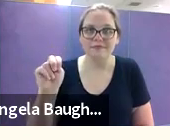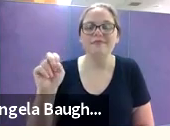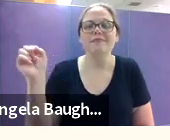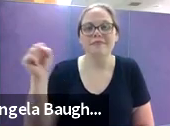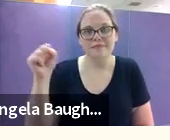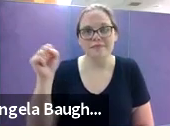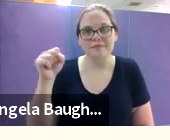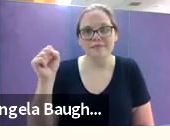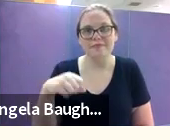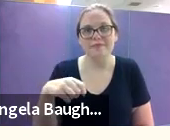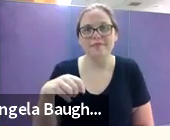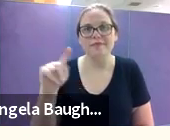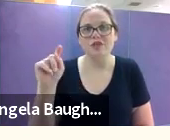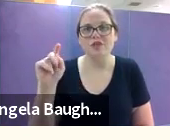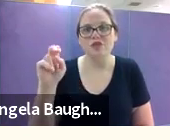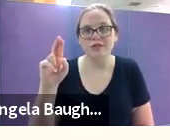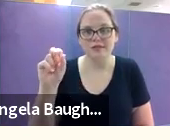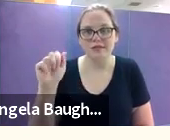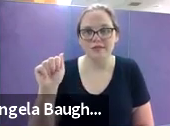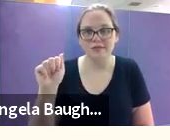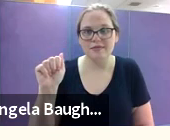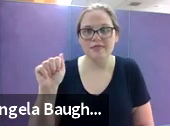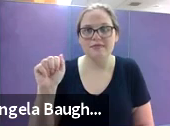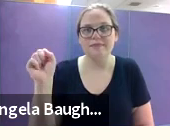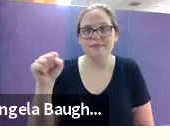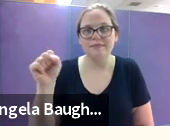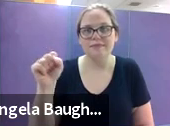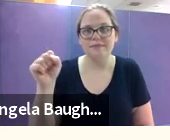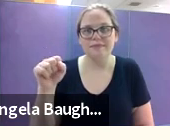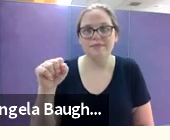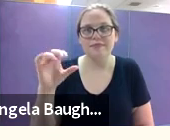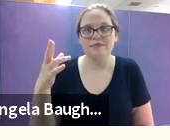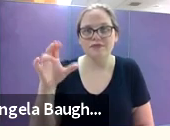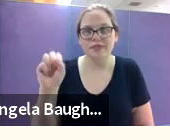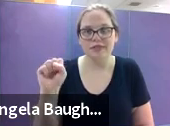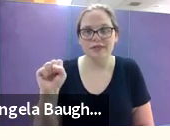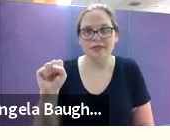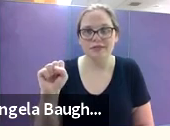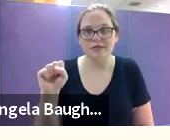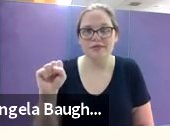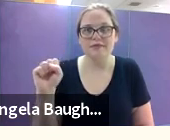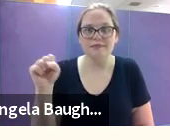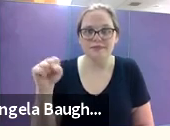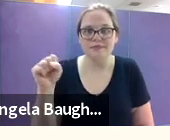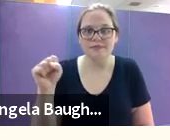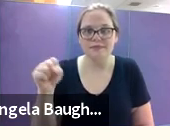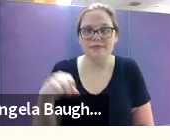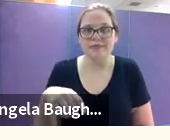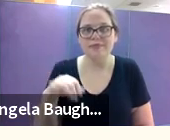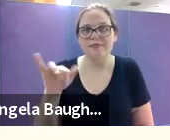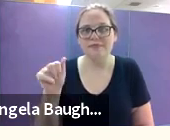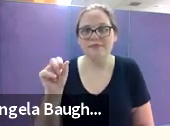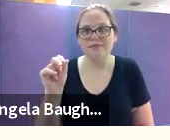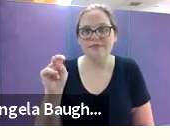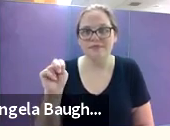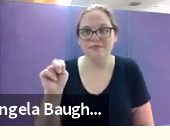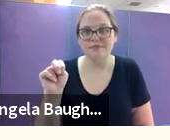Yay. Teresa Hall. Yay. Chris Lavich. Yay. Jason